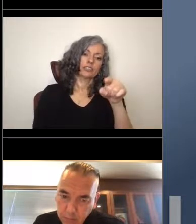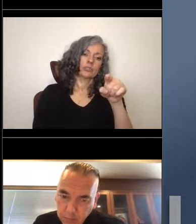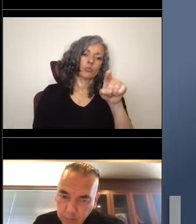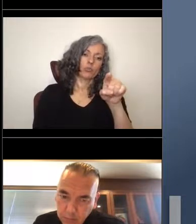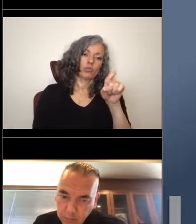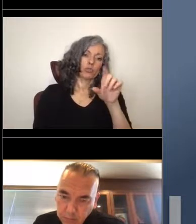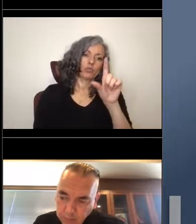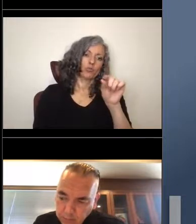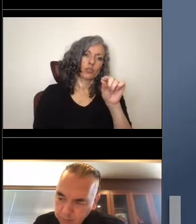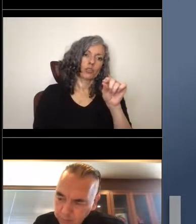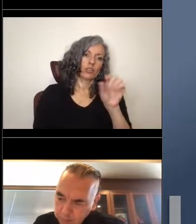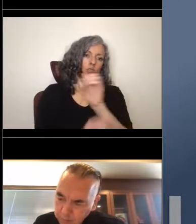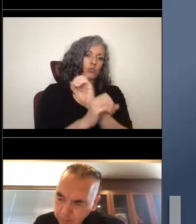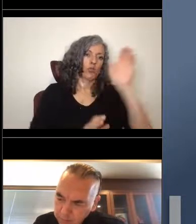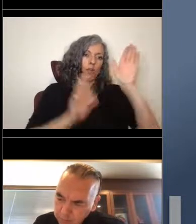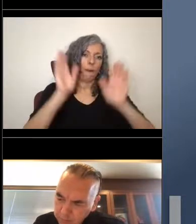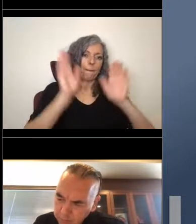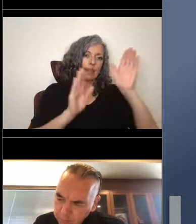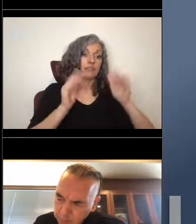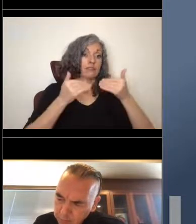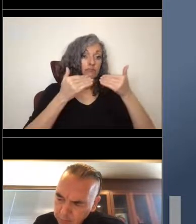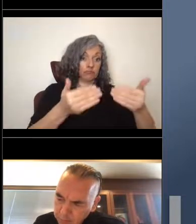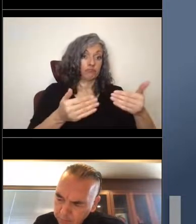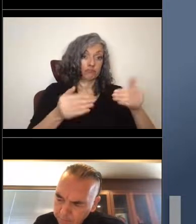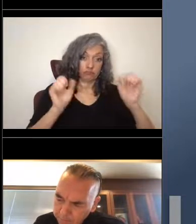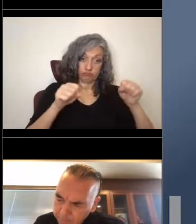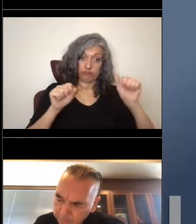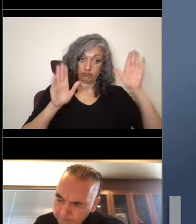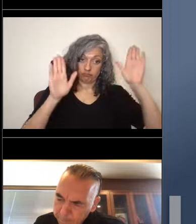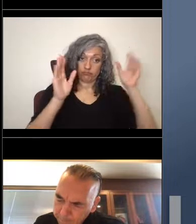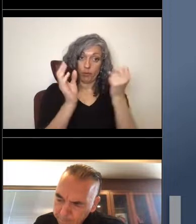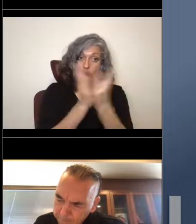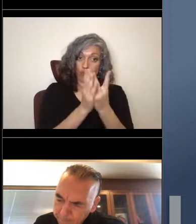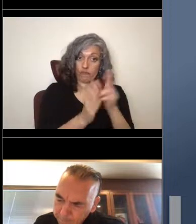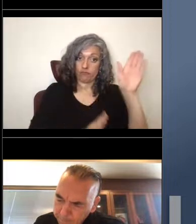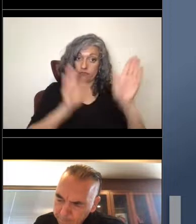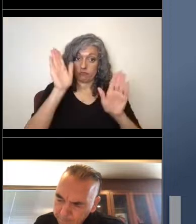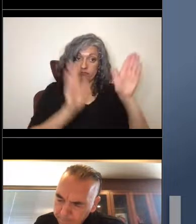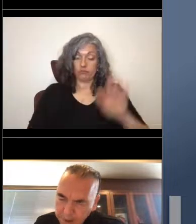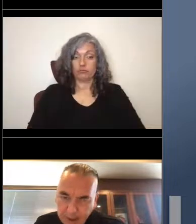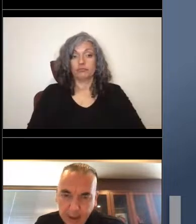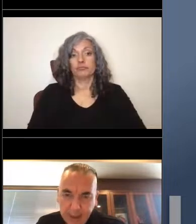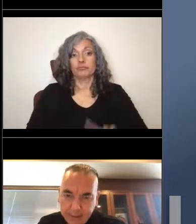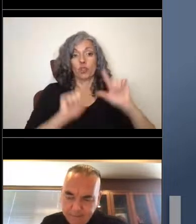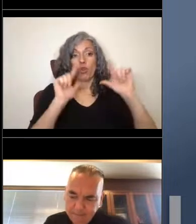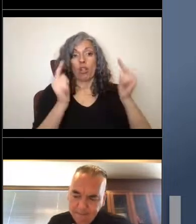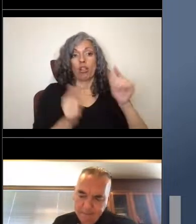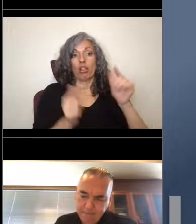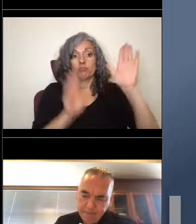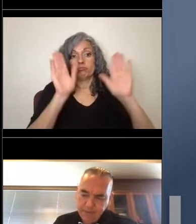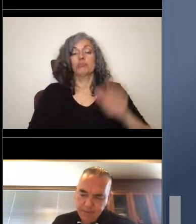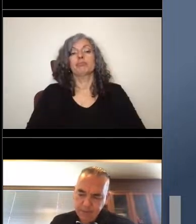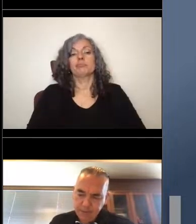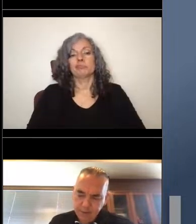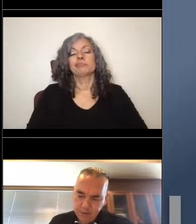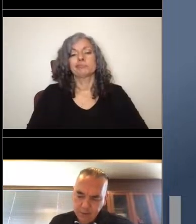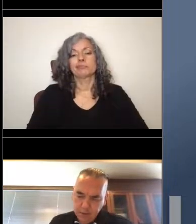public comment, commissioners, can we make a motion? So moved. Second. Davis, Lou, all those in favor? Aye. You're on